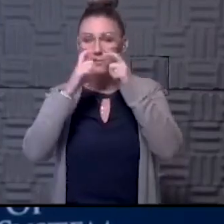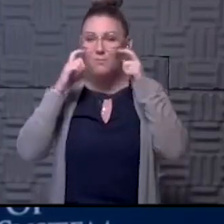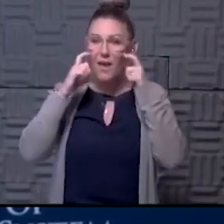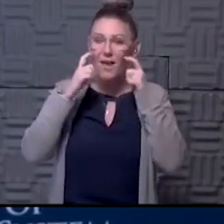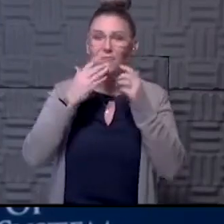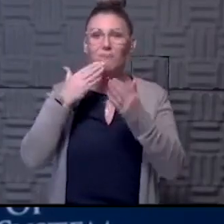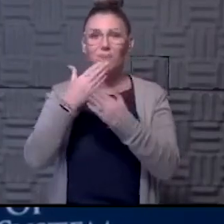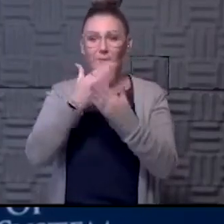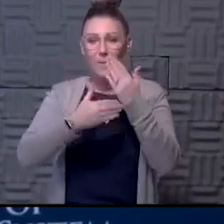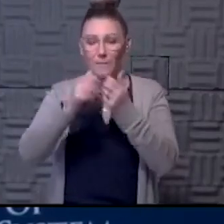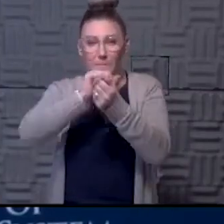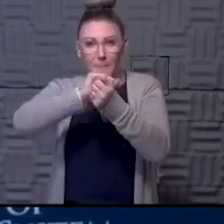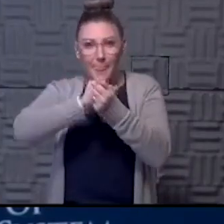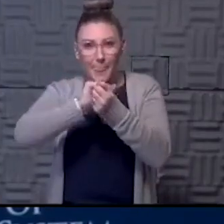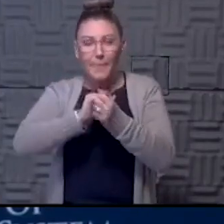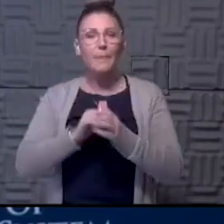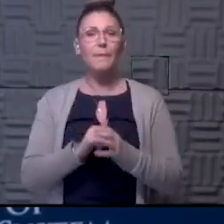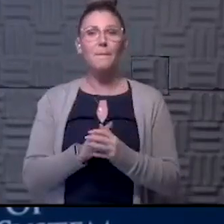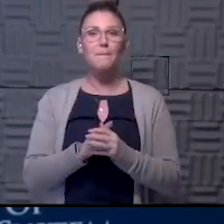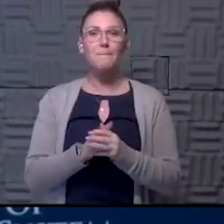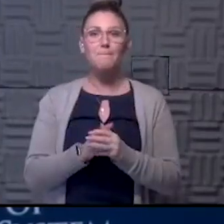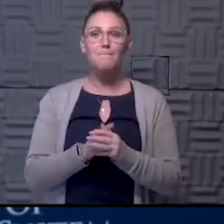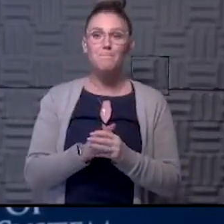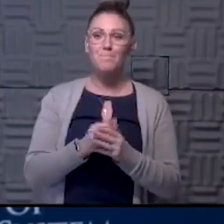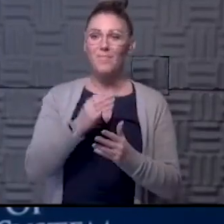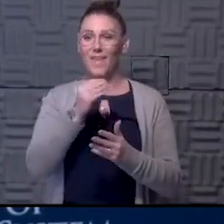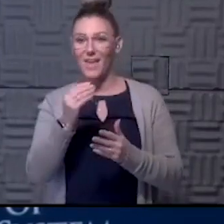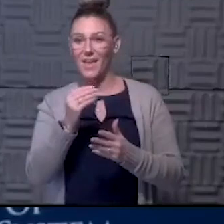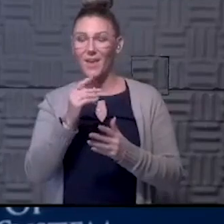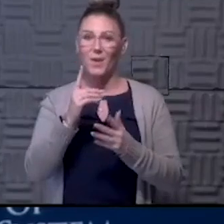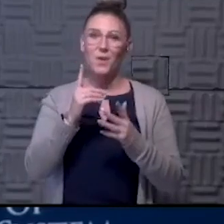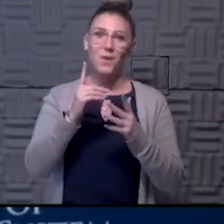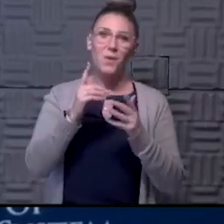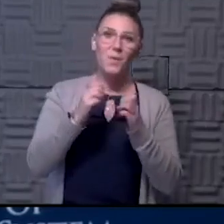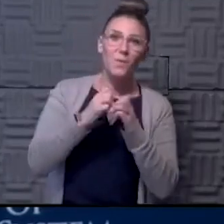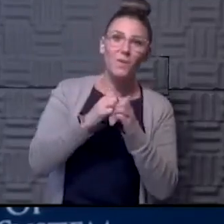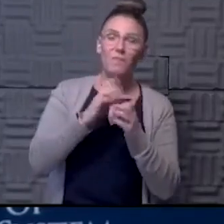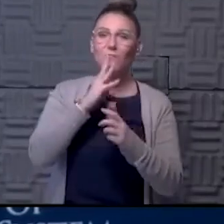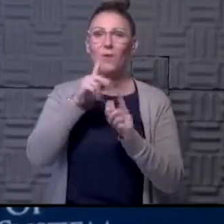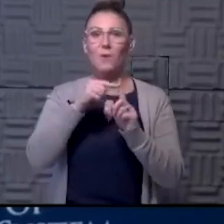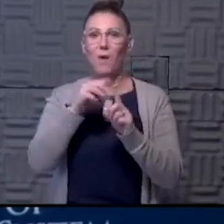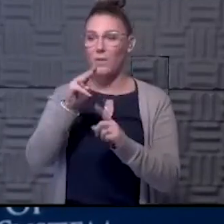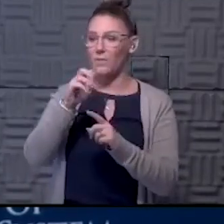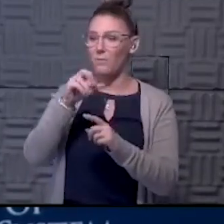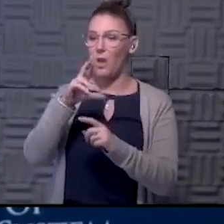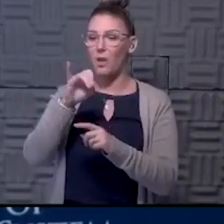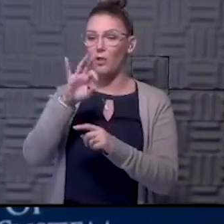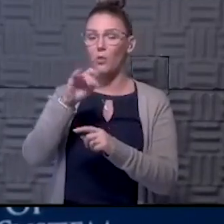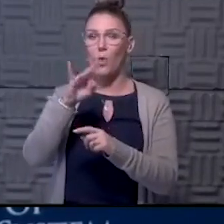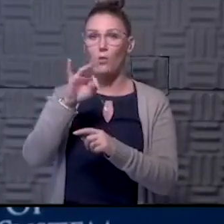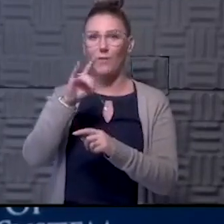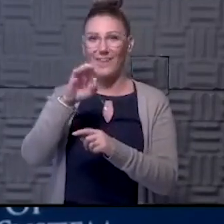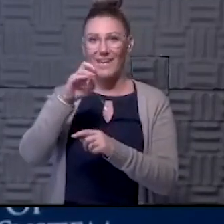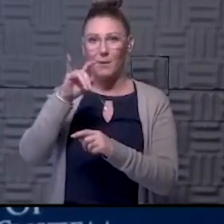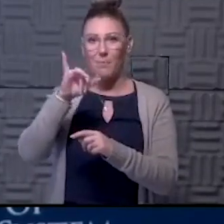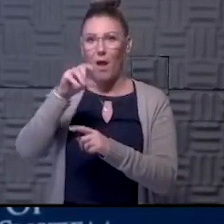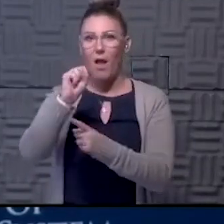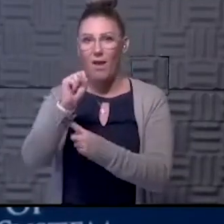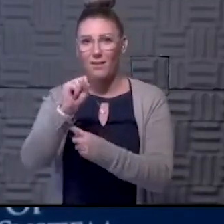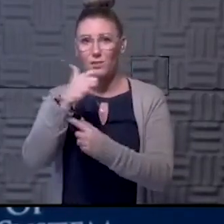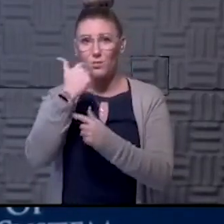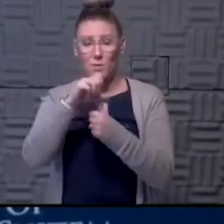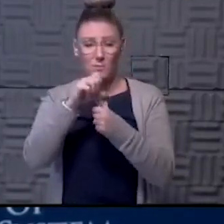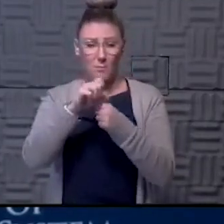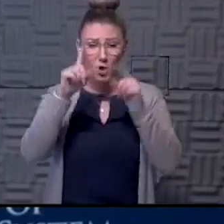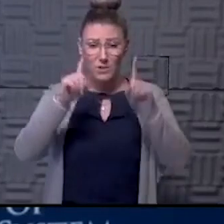hygiene. In spirit of talking about the monoclonal antibodies, I think it's important to remember test early, if